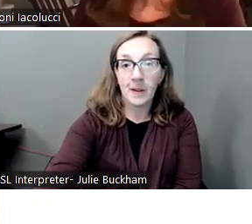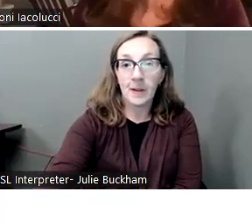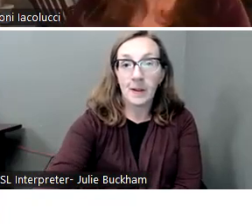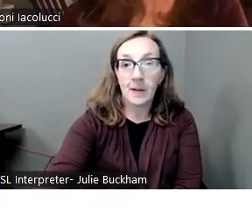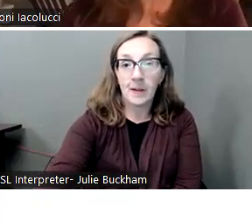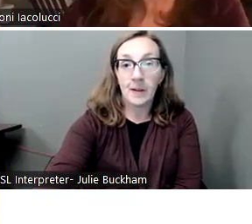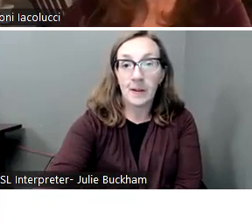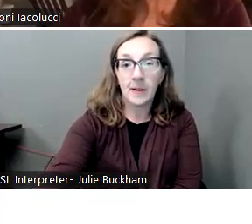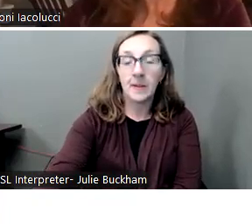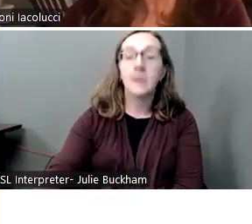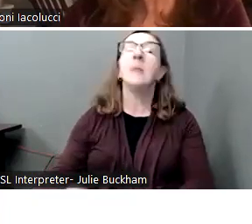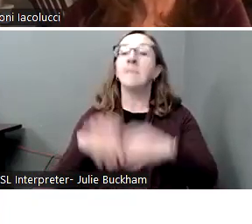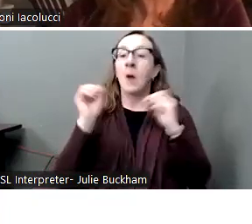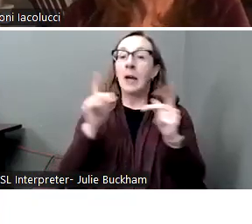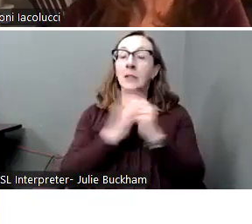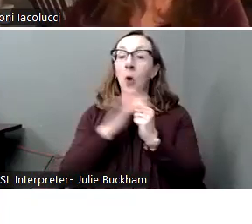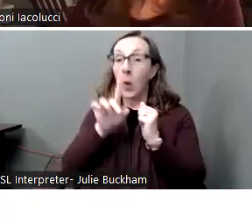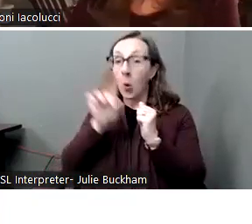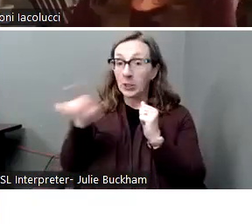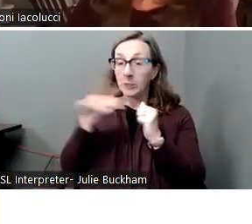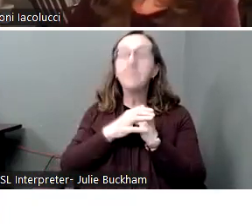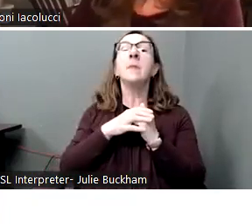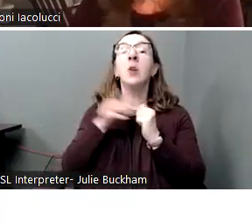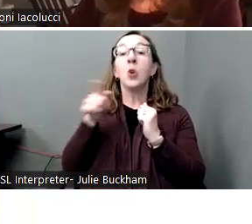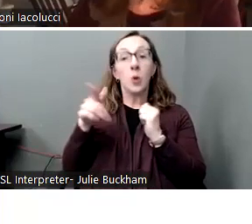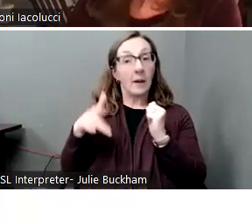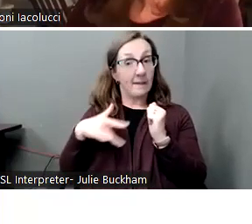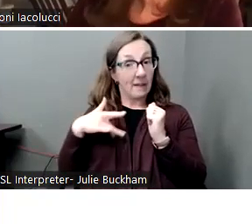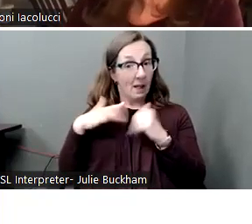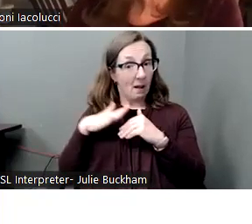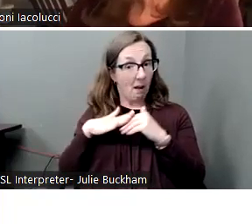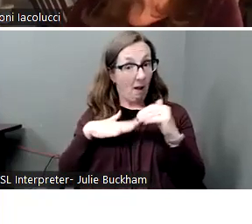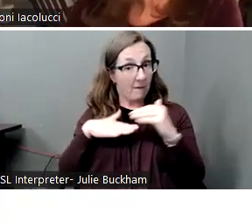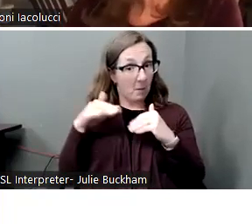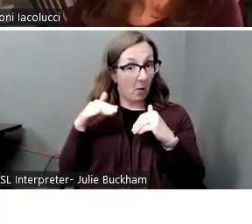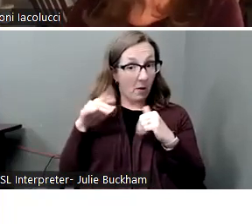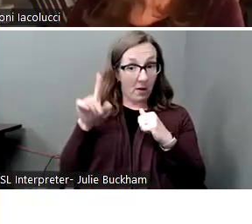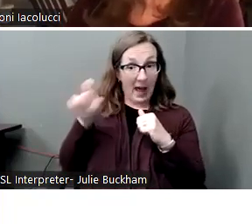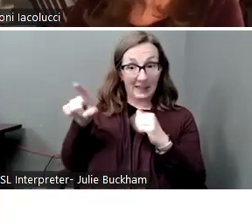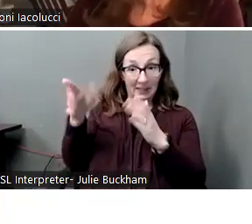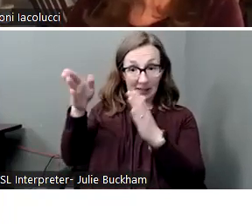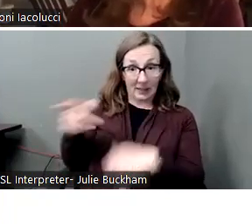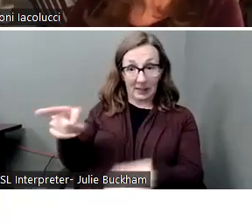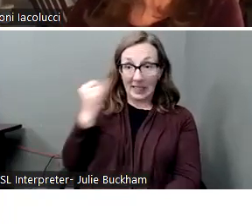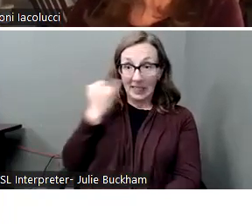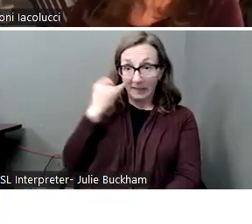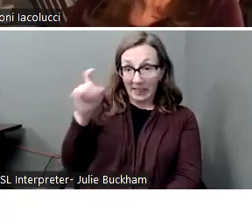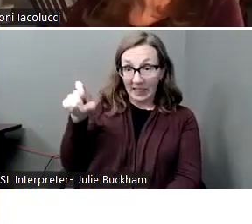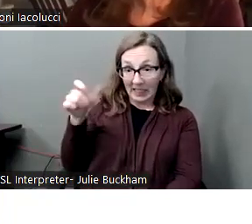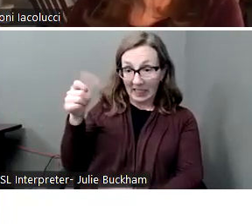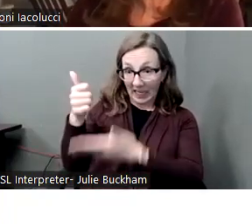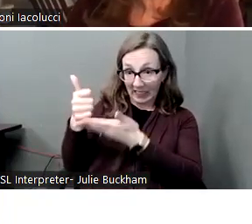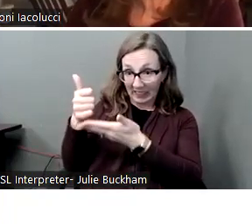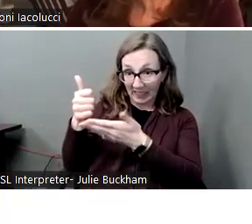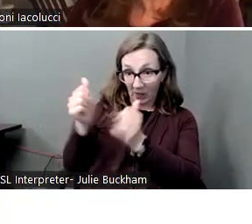Okay, here we go. The question is, do you feel comfortable asking individuals if they need assistance